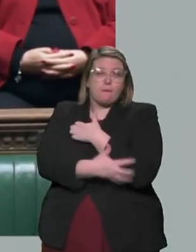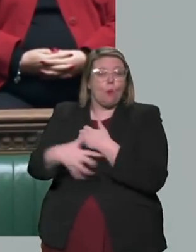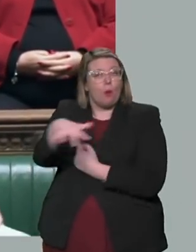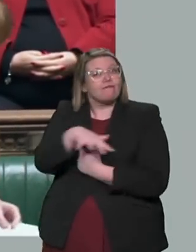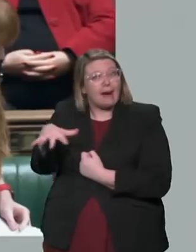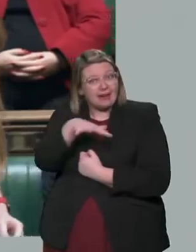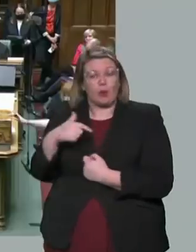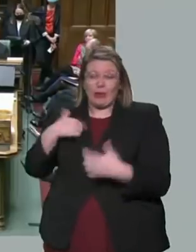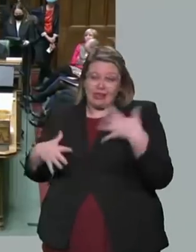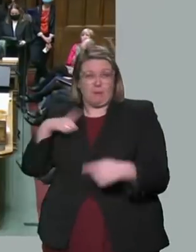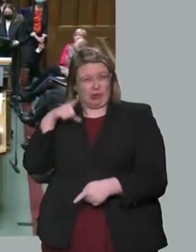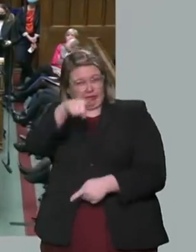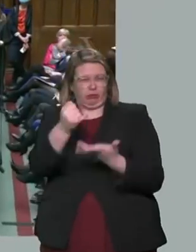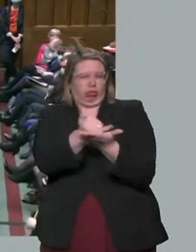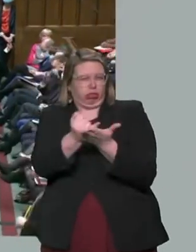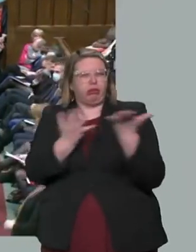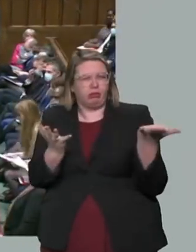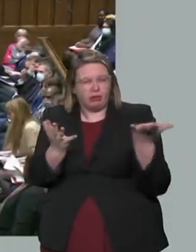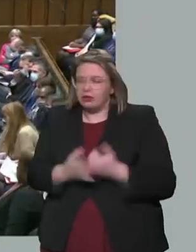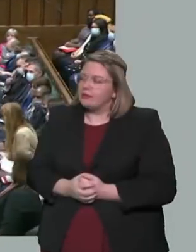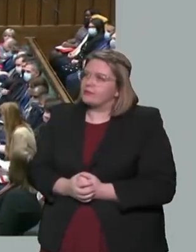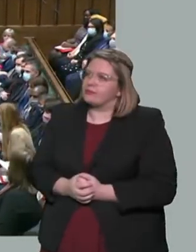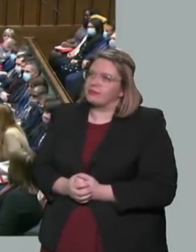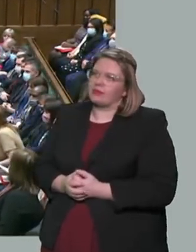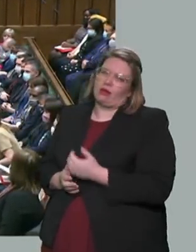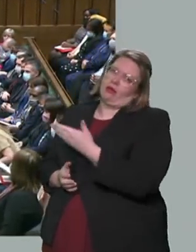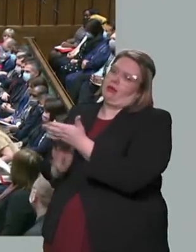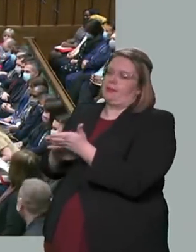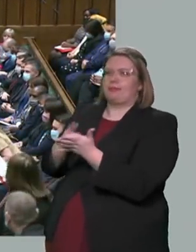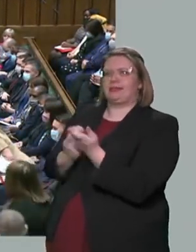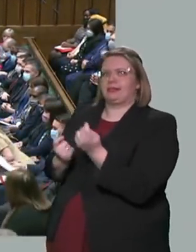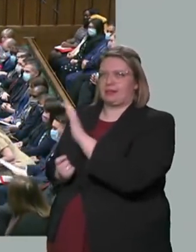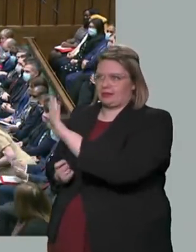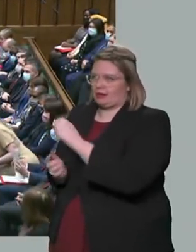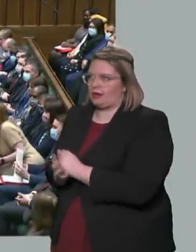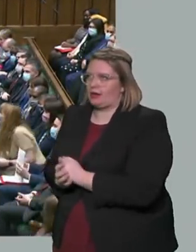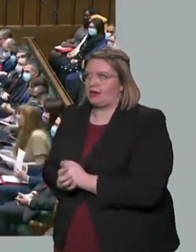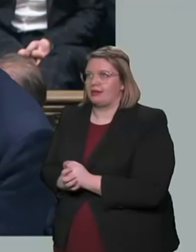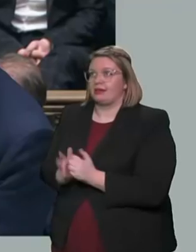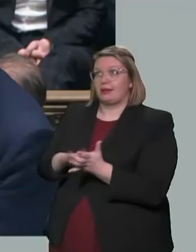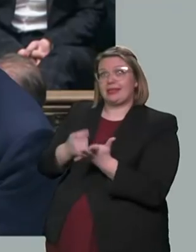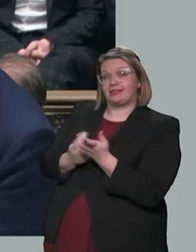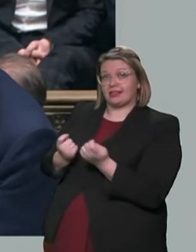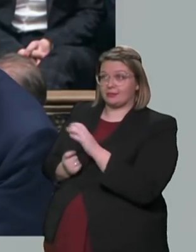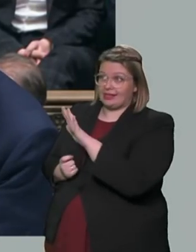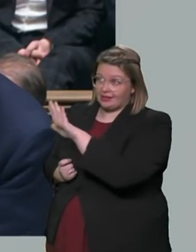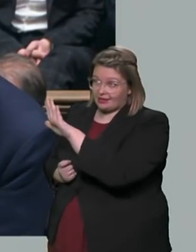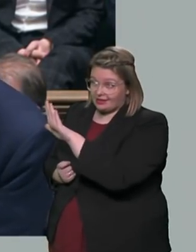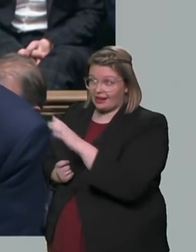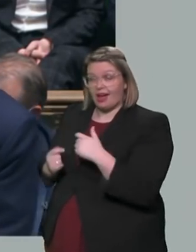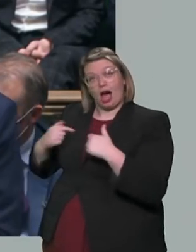incompetence. Yeah. Well, Mr. Speaker, she talks about energy. I think the House will agree she's got a lot more energy than the current